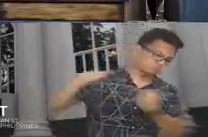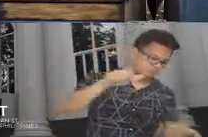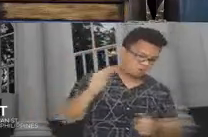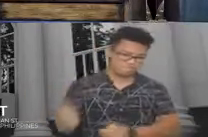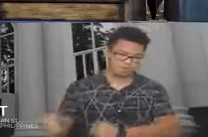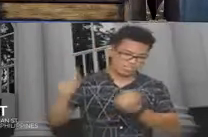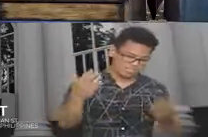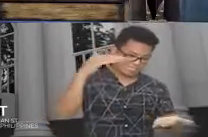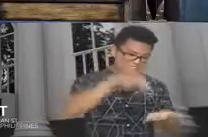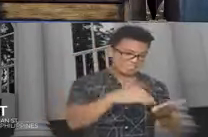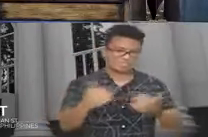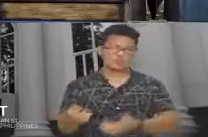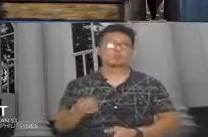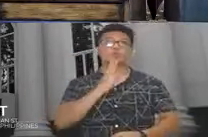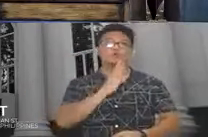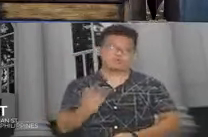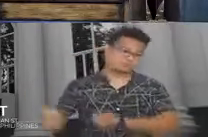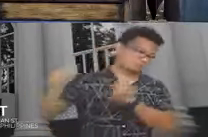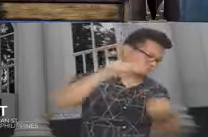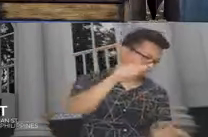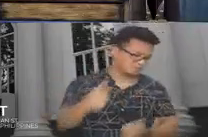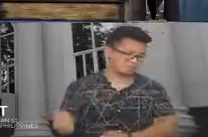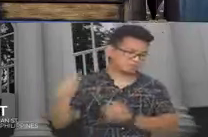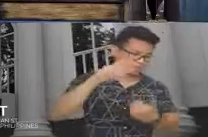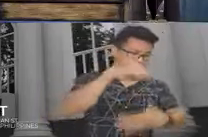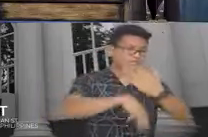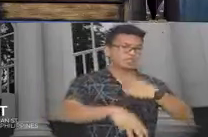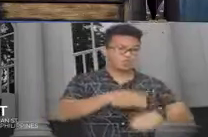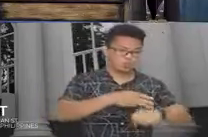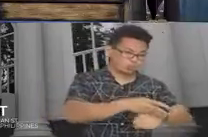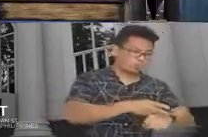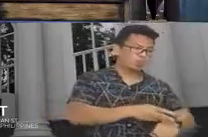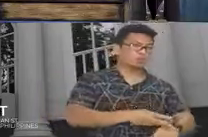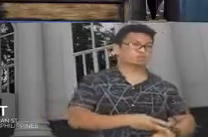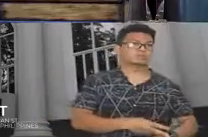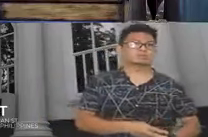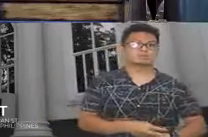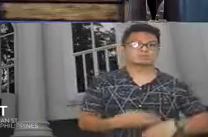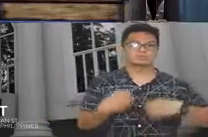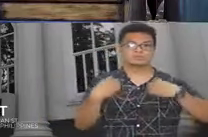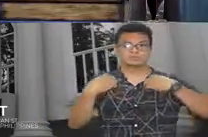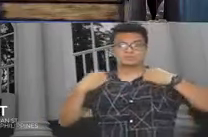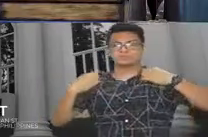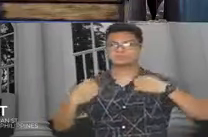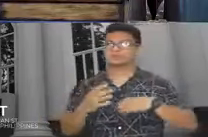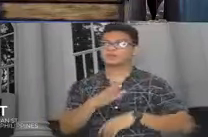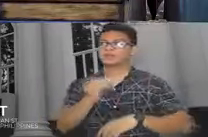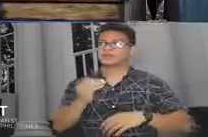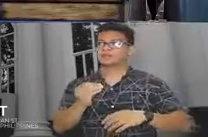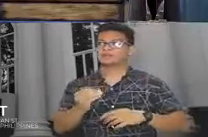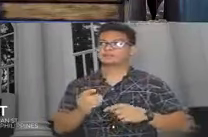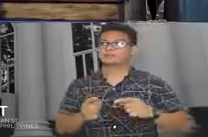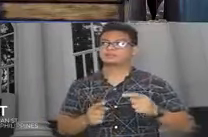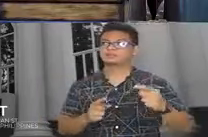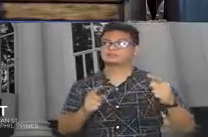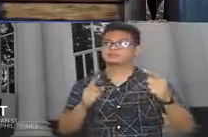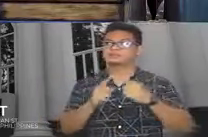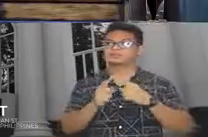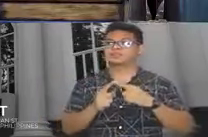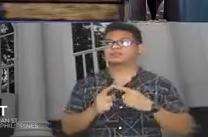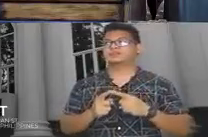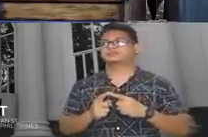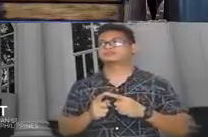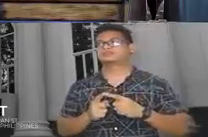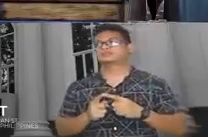filled with water. You know what trench is? Ditch. Kanang ditch ba? Say ditch, kanal. Kanang kanal.